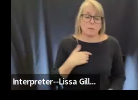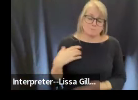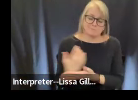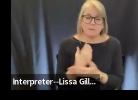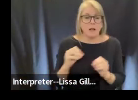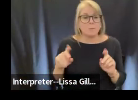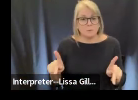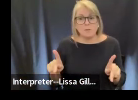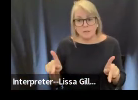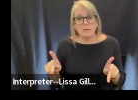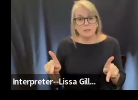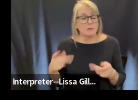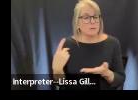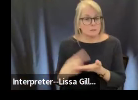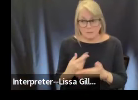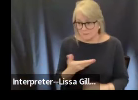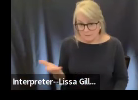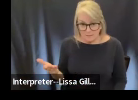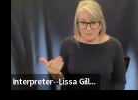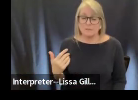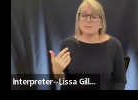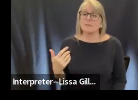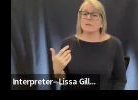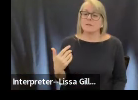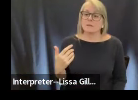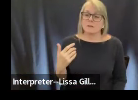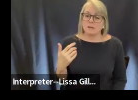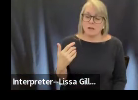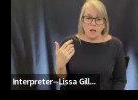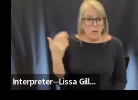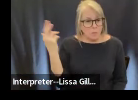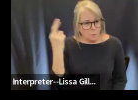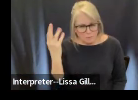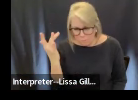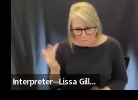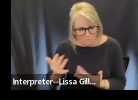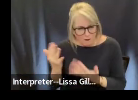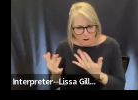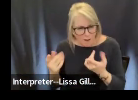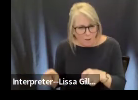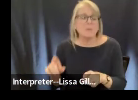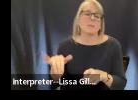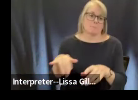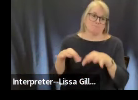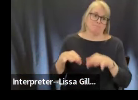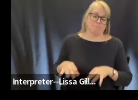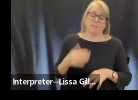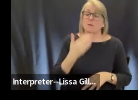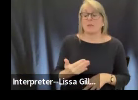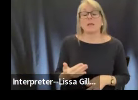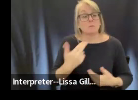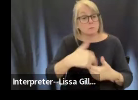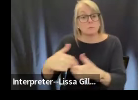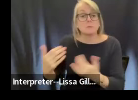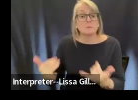of these things that we say are those causes, and we saw them time and time again. So thank you all for taking the time today